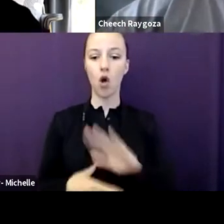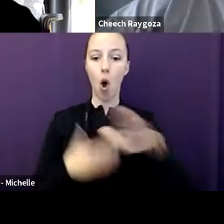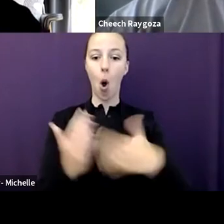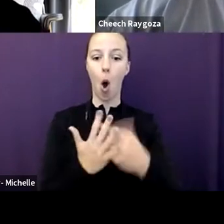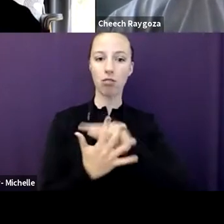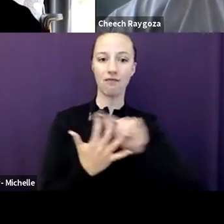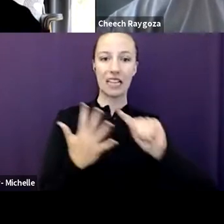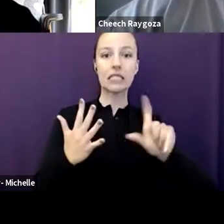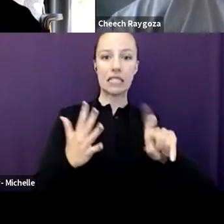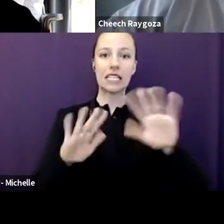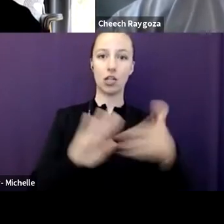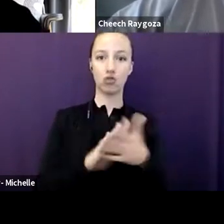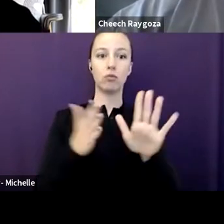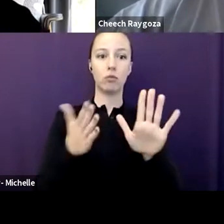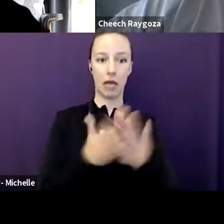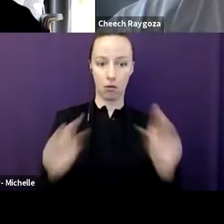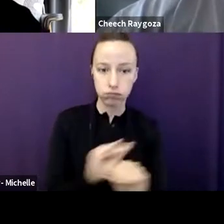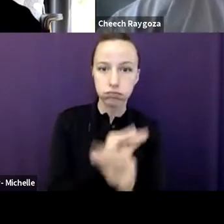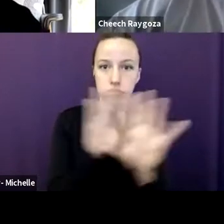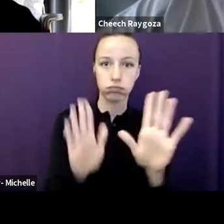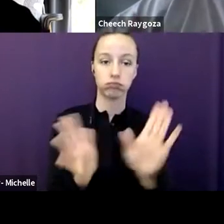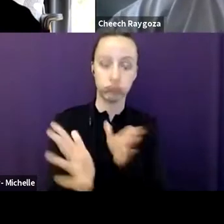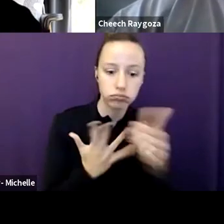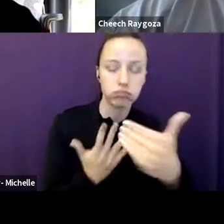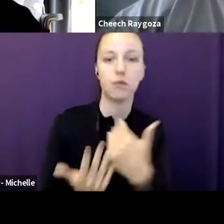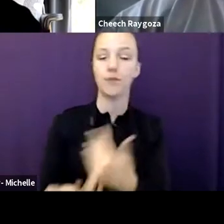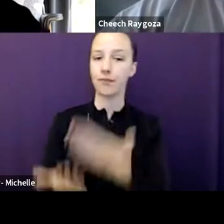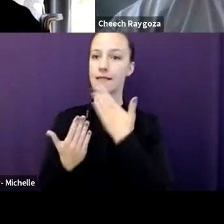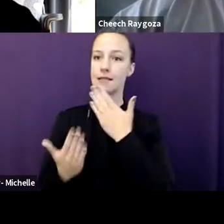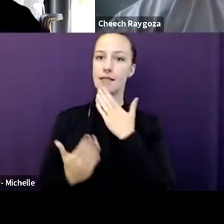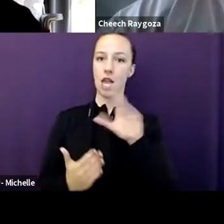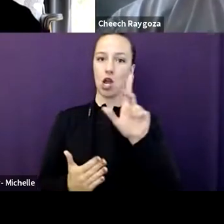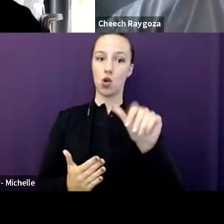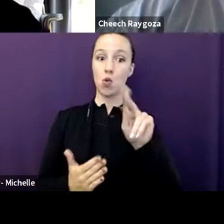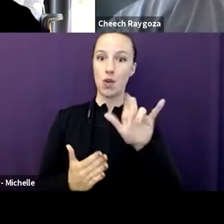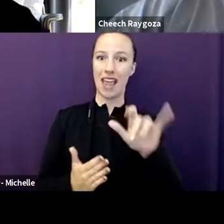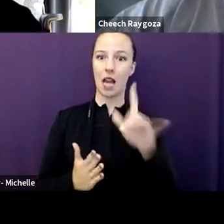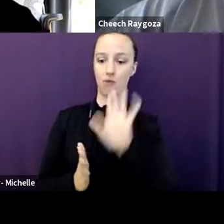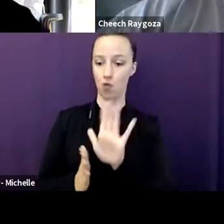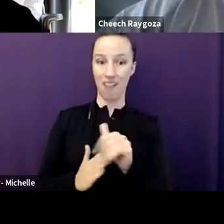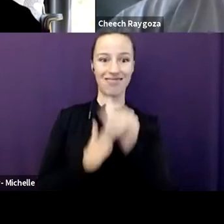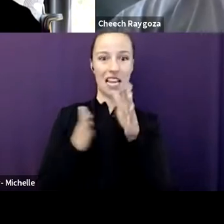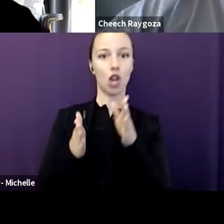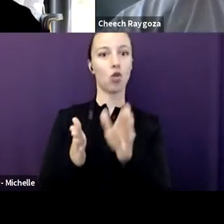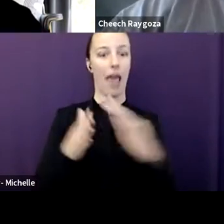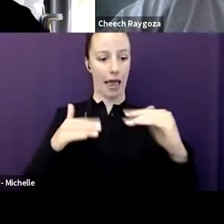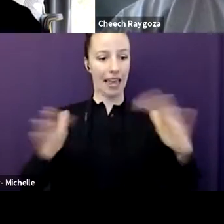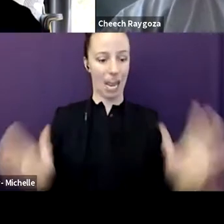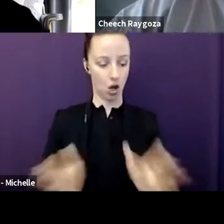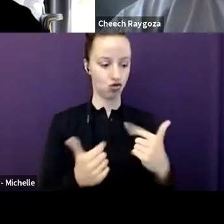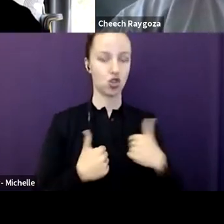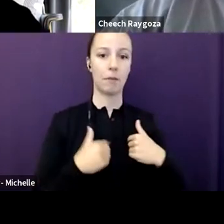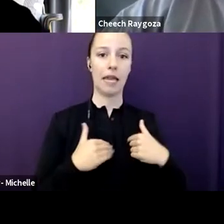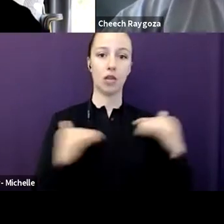and it needs to be addressed. So thank you, Danny, for leading the way and encouraging me to keep pushing, brother. Thank